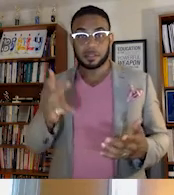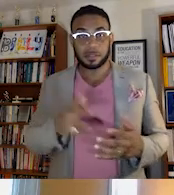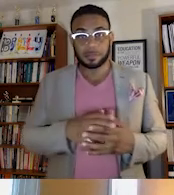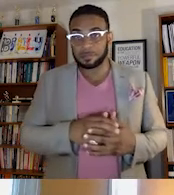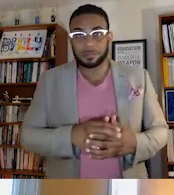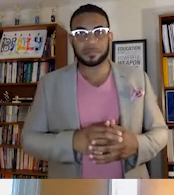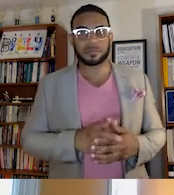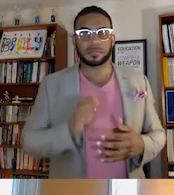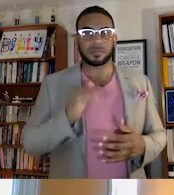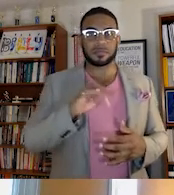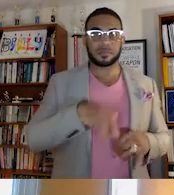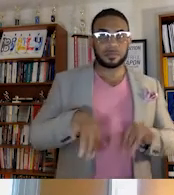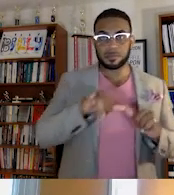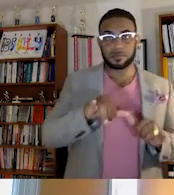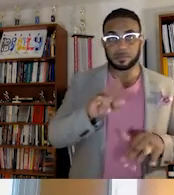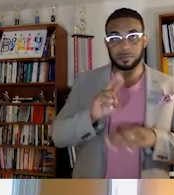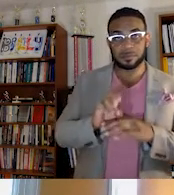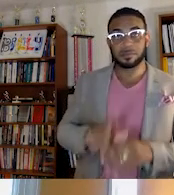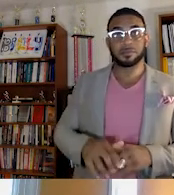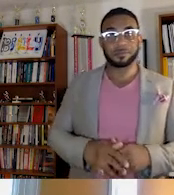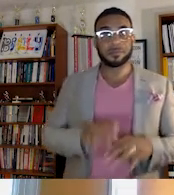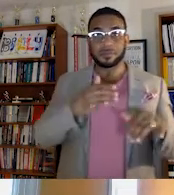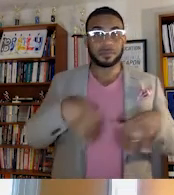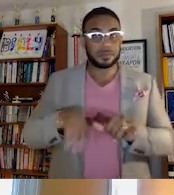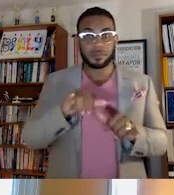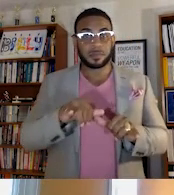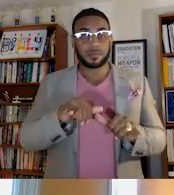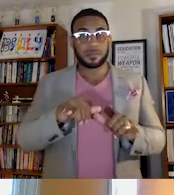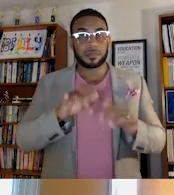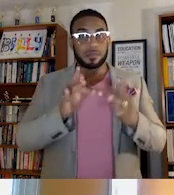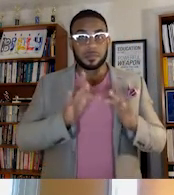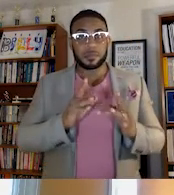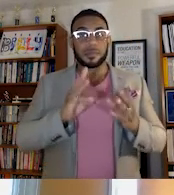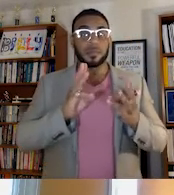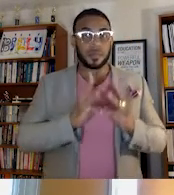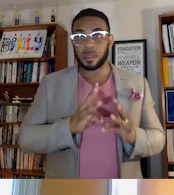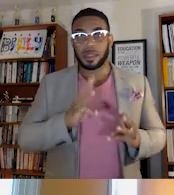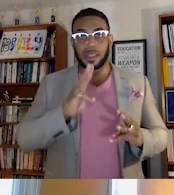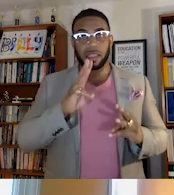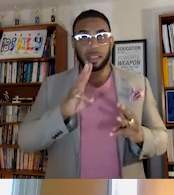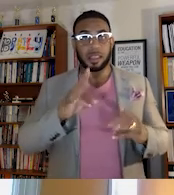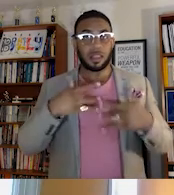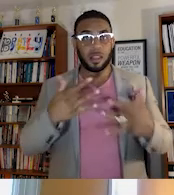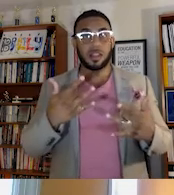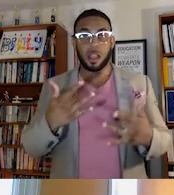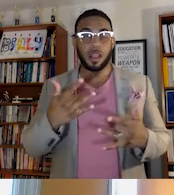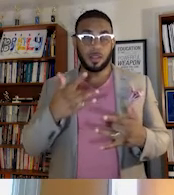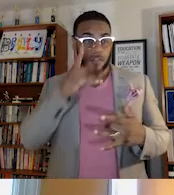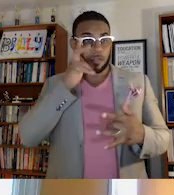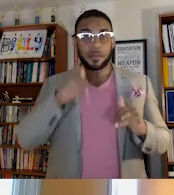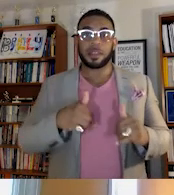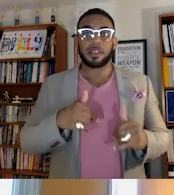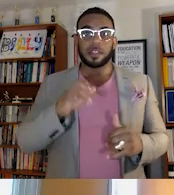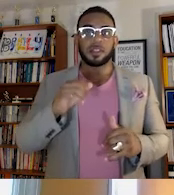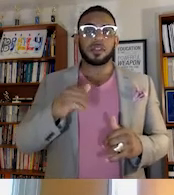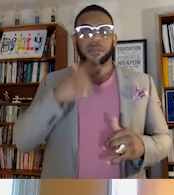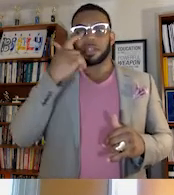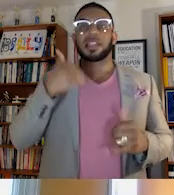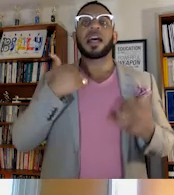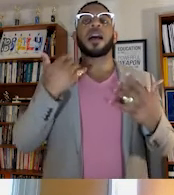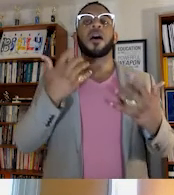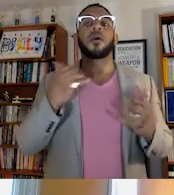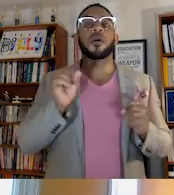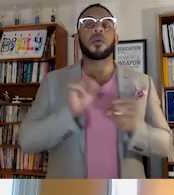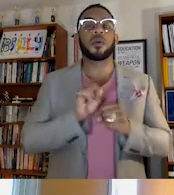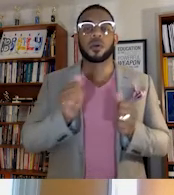officers, they have state-of-the-art equipment, state-of-the-art technology. I mean, it was heartbreaking for me because I